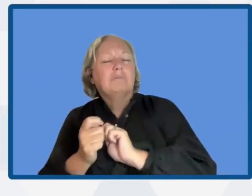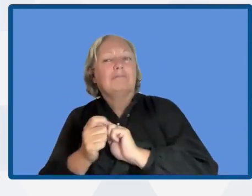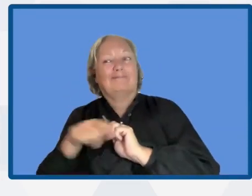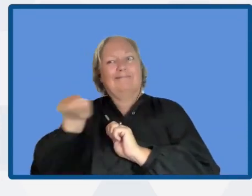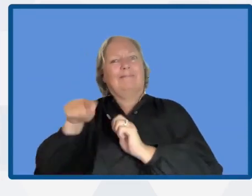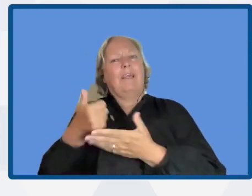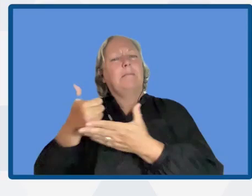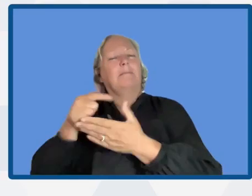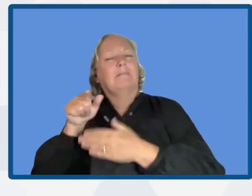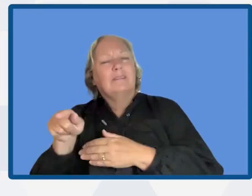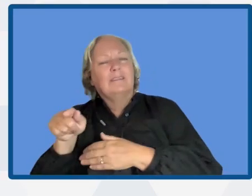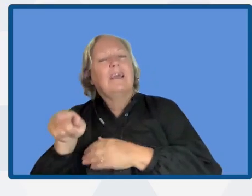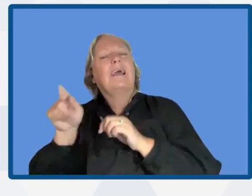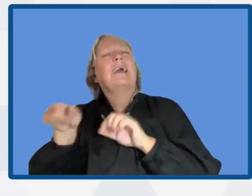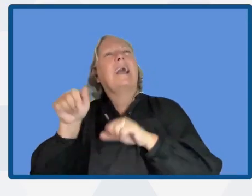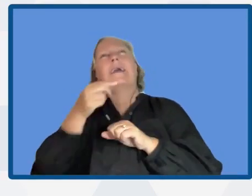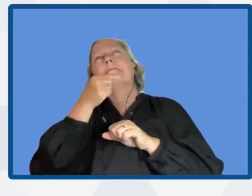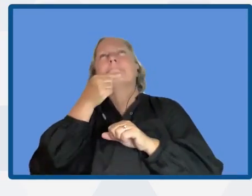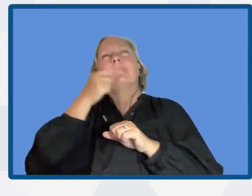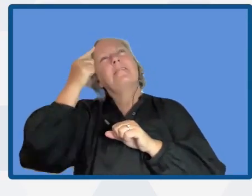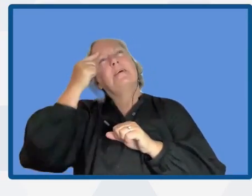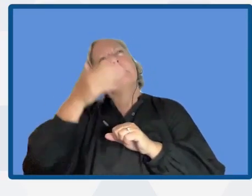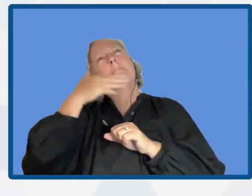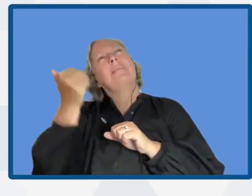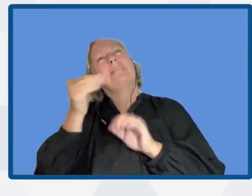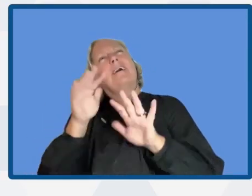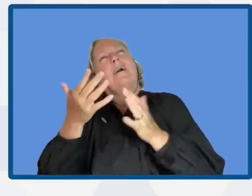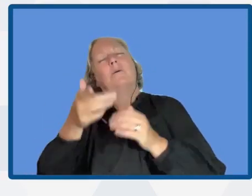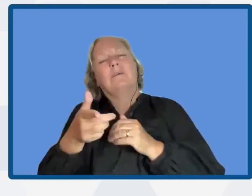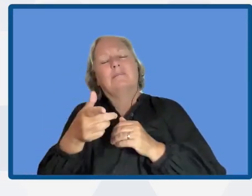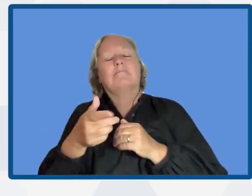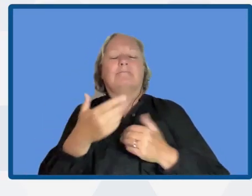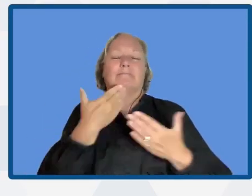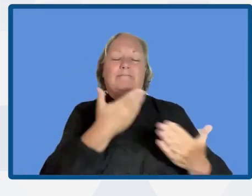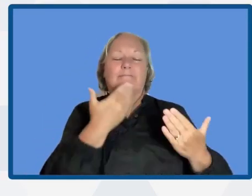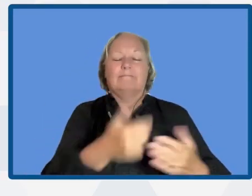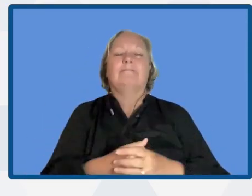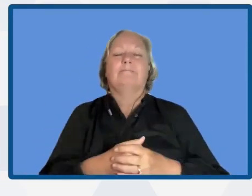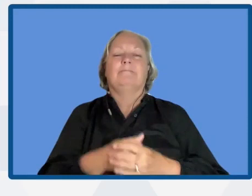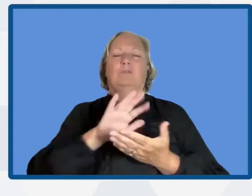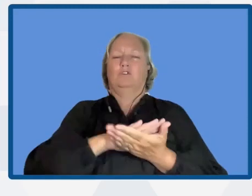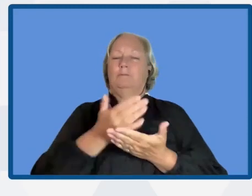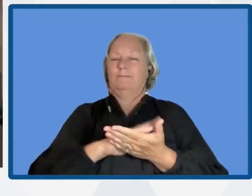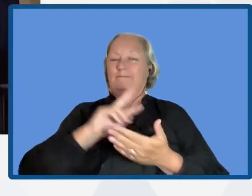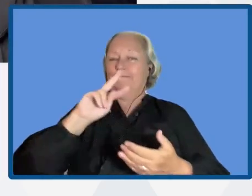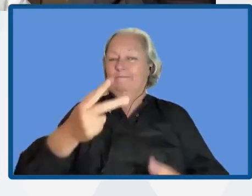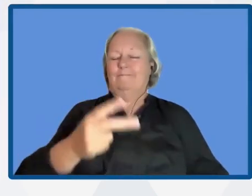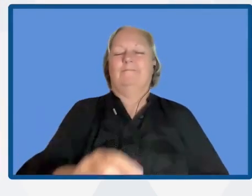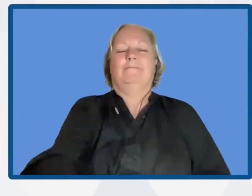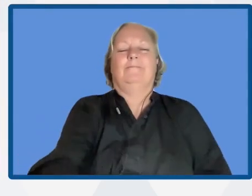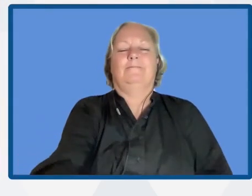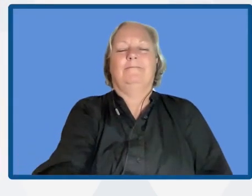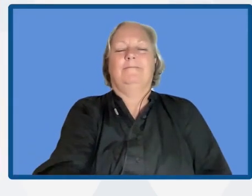reach better decisions as well. Thank you, Alicia, for your participation. I'm sure many of you have questions, and we will be taking some